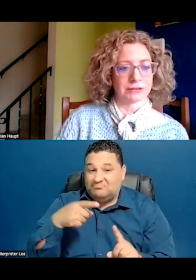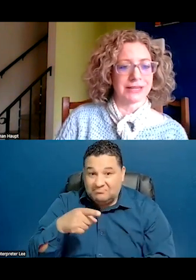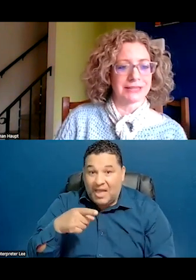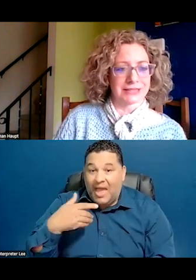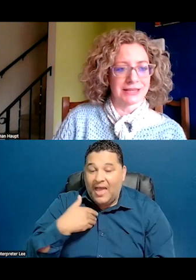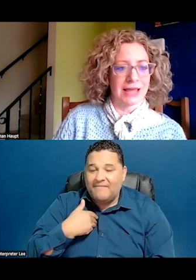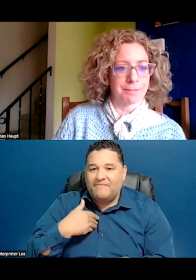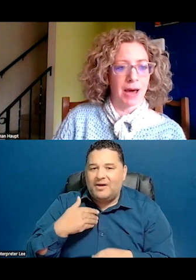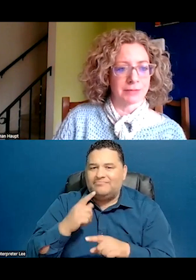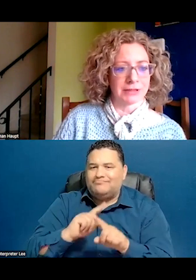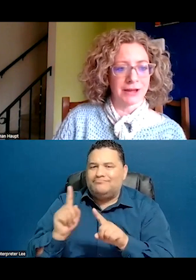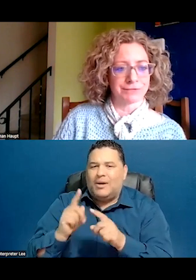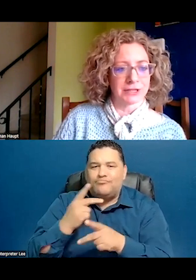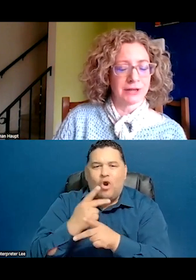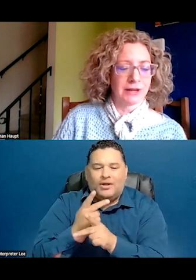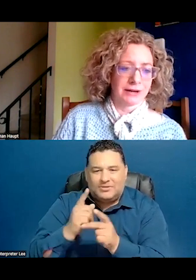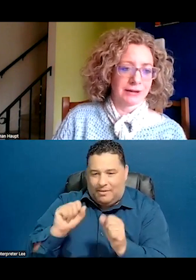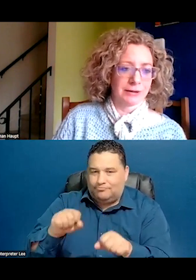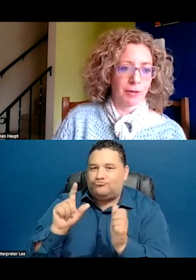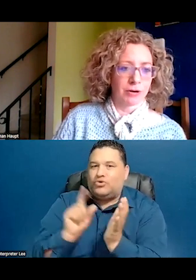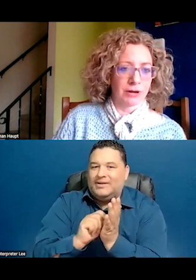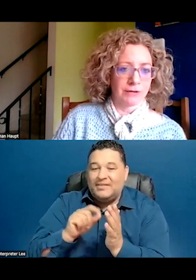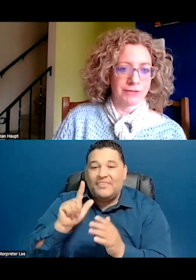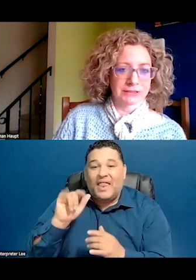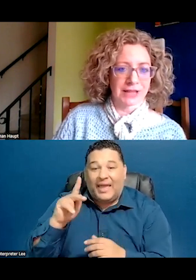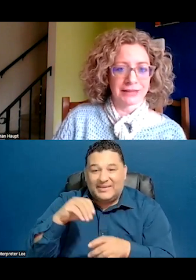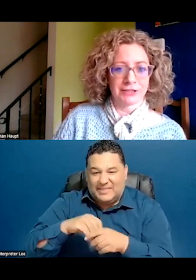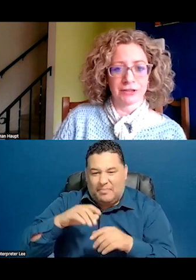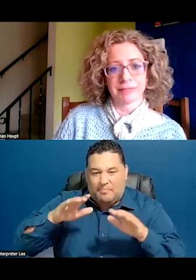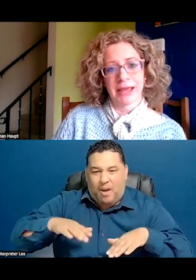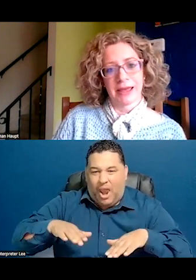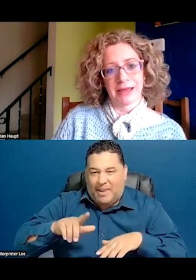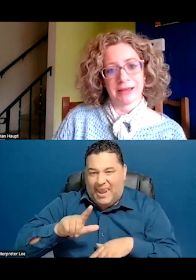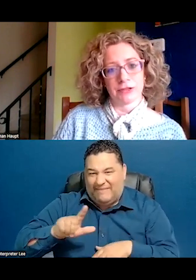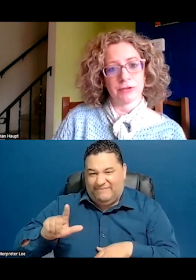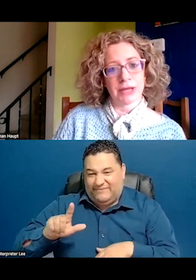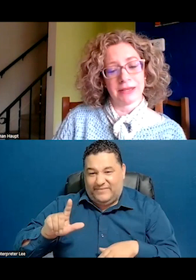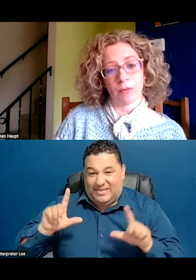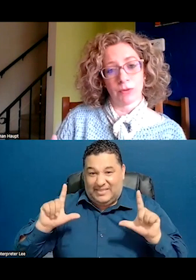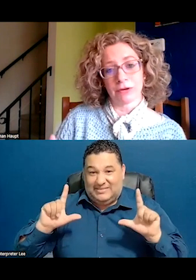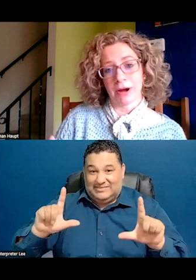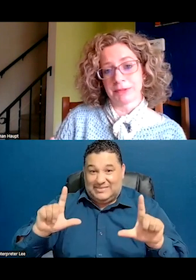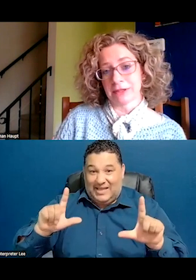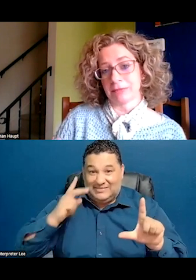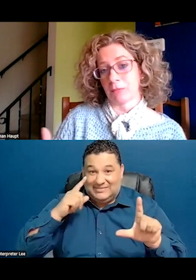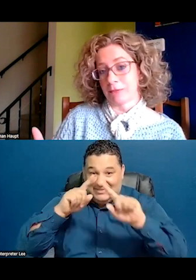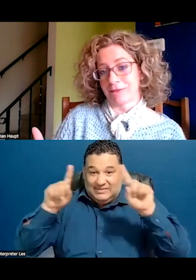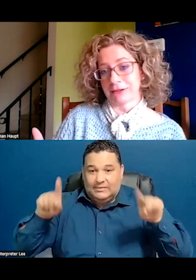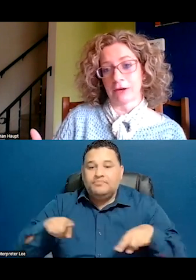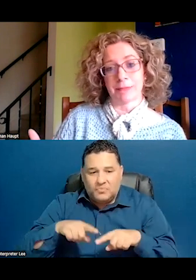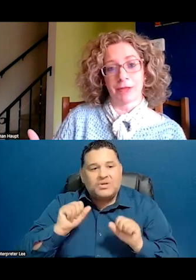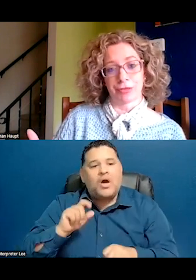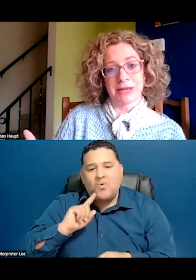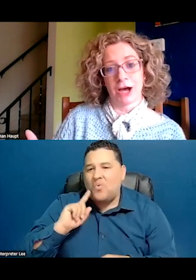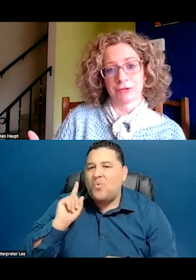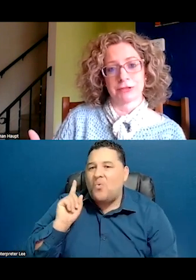products. So the link is in that bottom left part of the slide here. And you can order up to, what we found